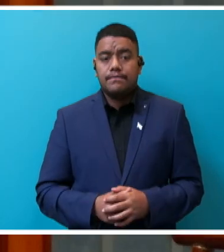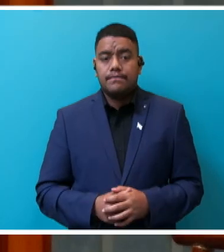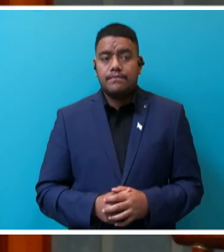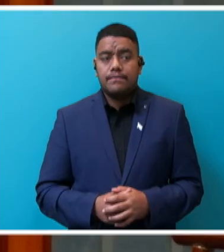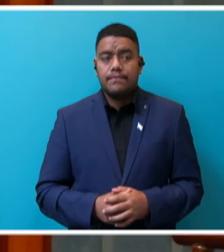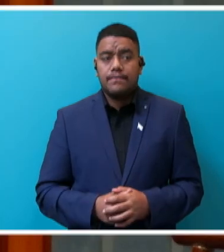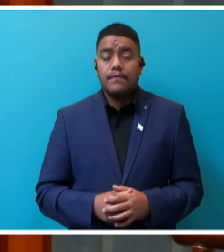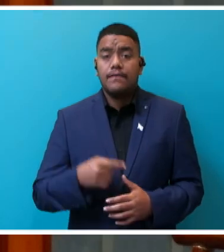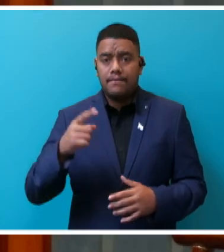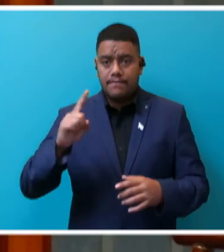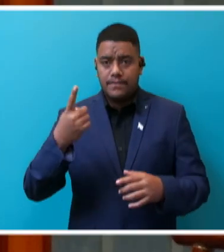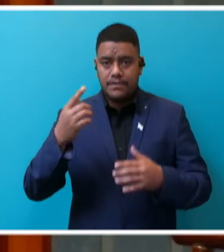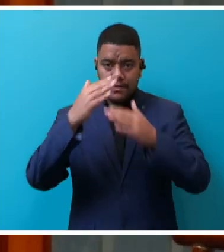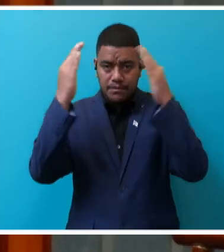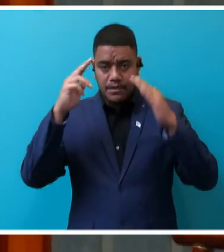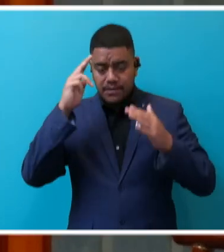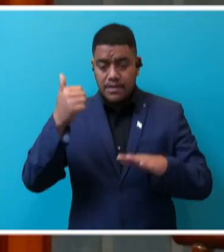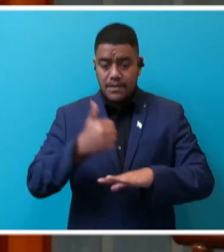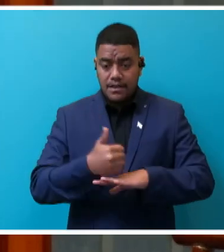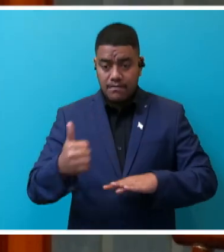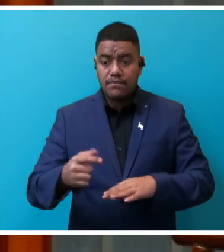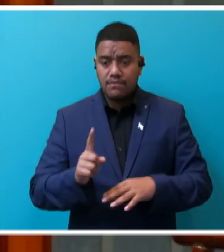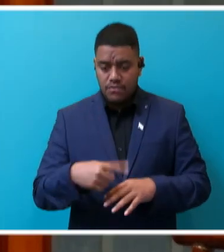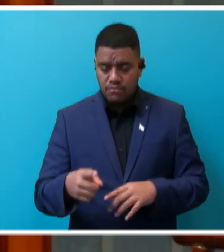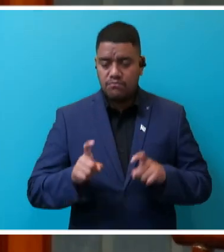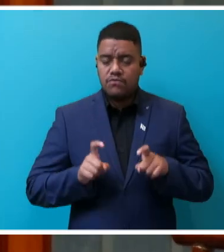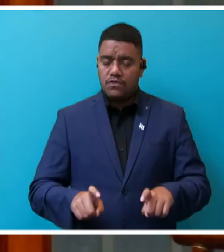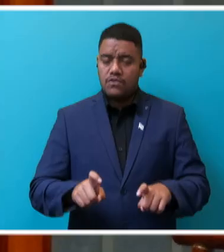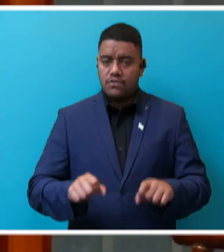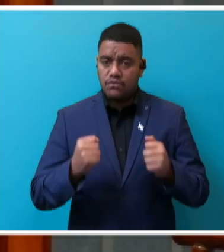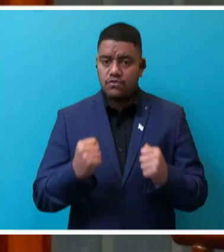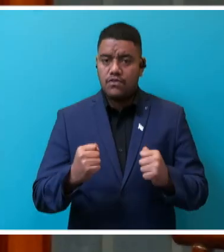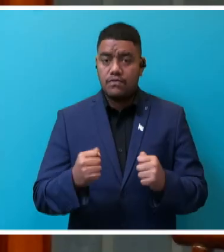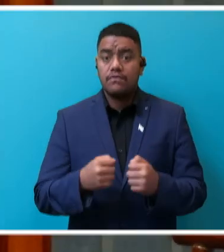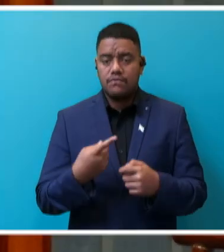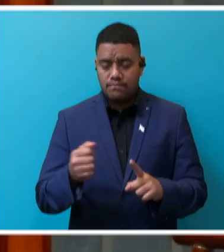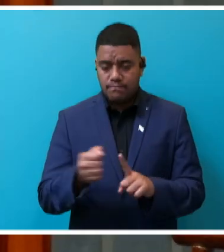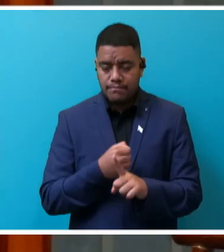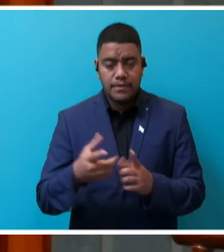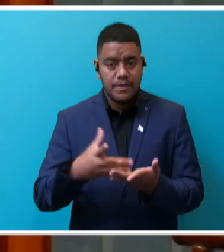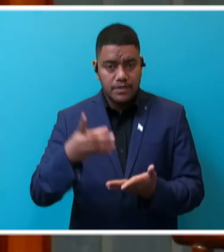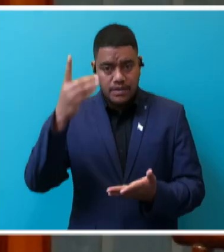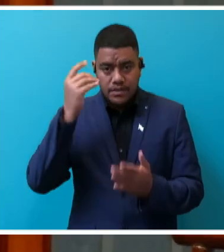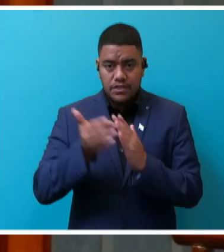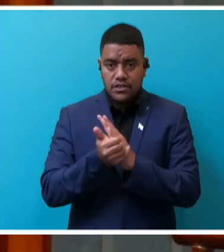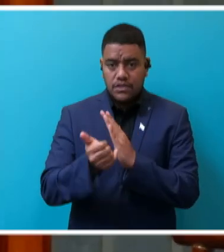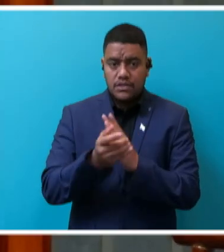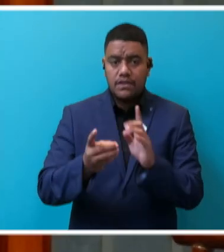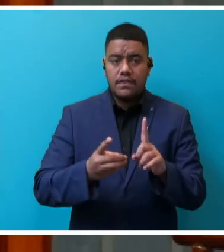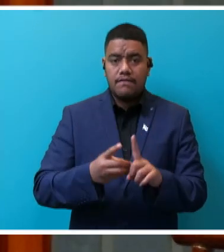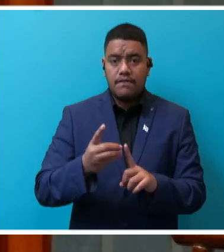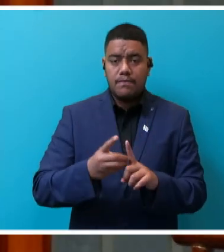First, Mr. Speaker, sir, government remains steadfast in its commitment to education, skills development, and